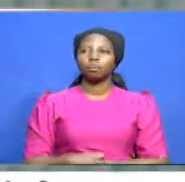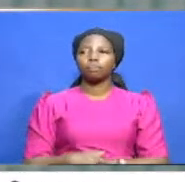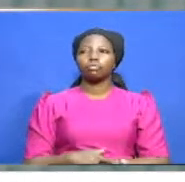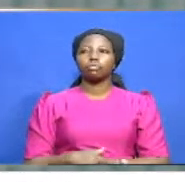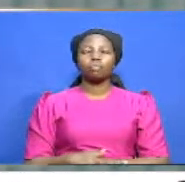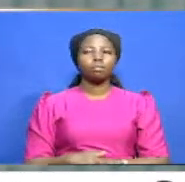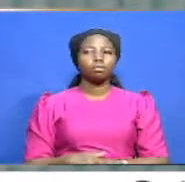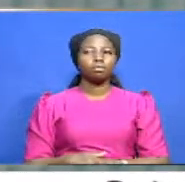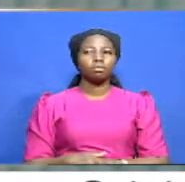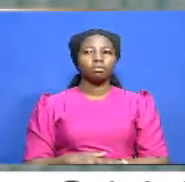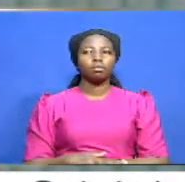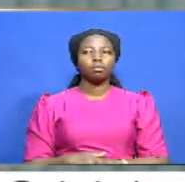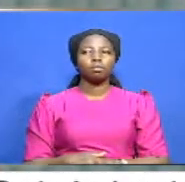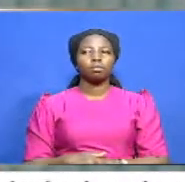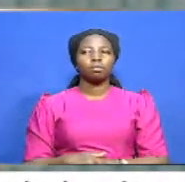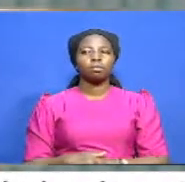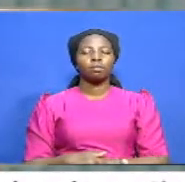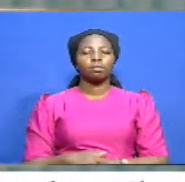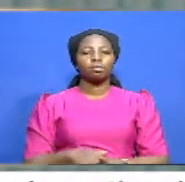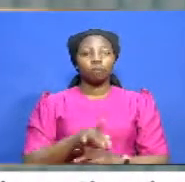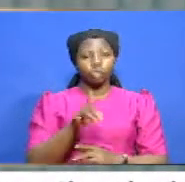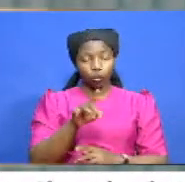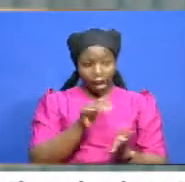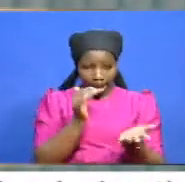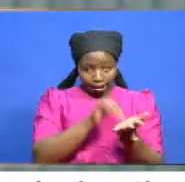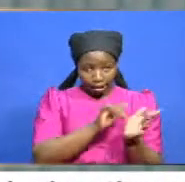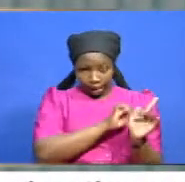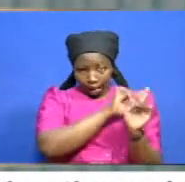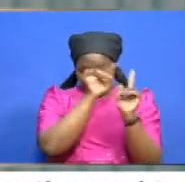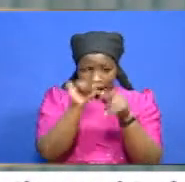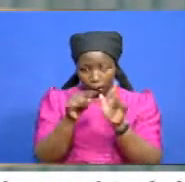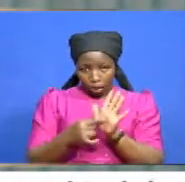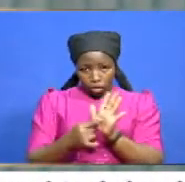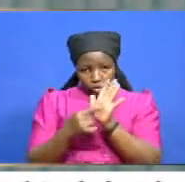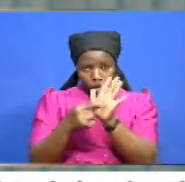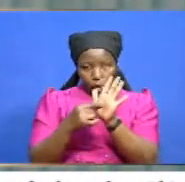And we will then come and show the court why